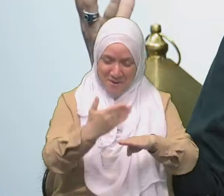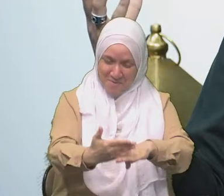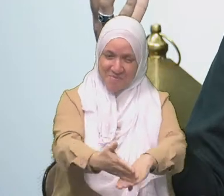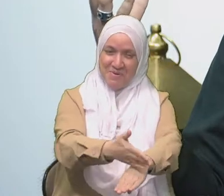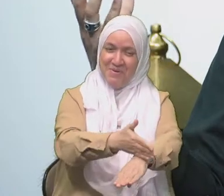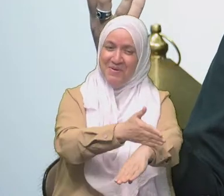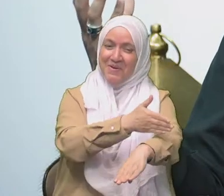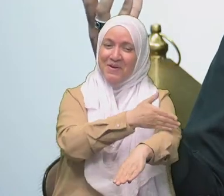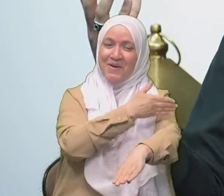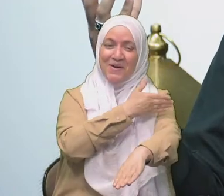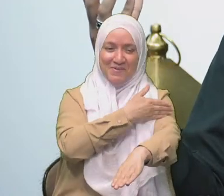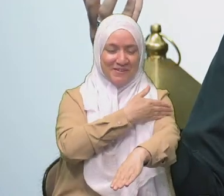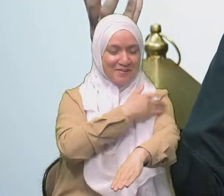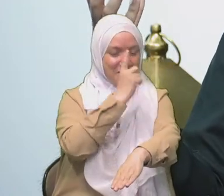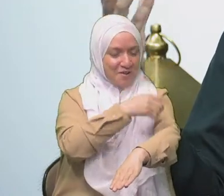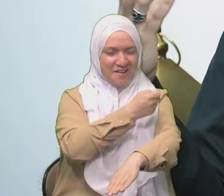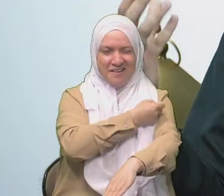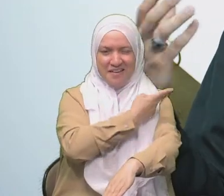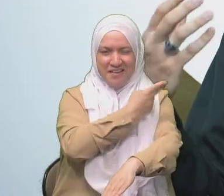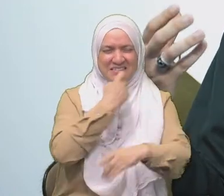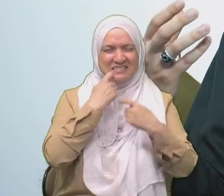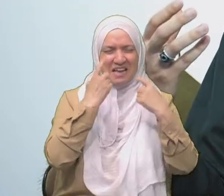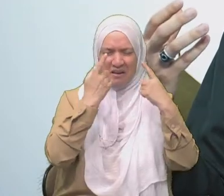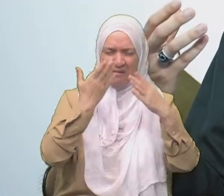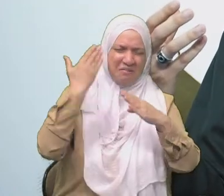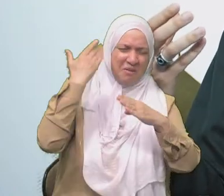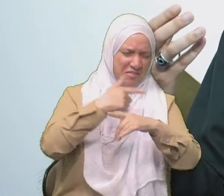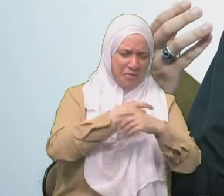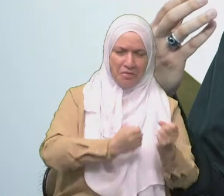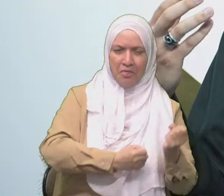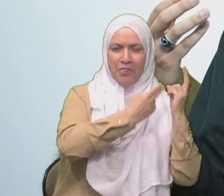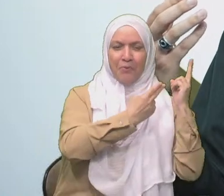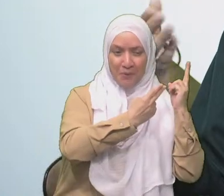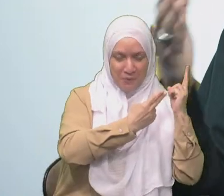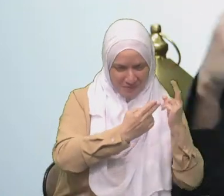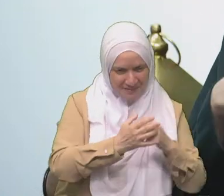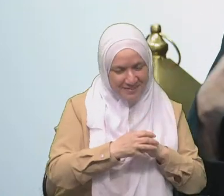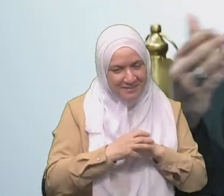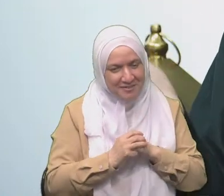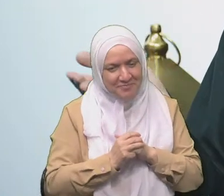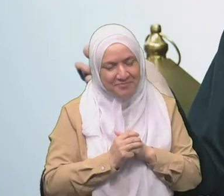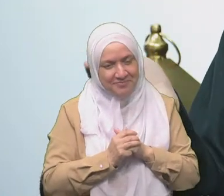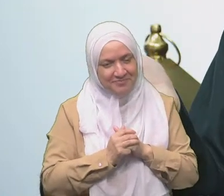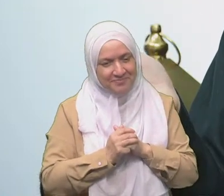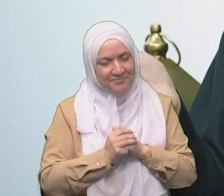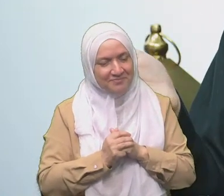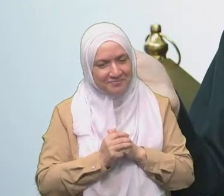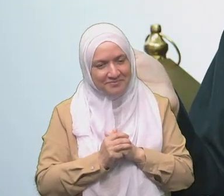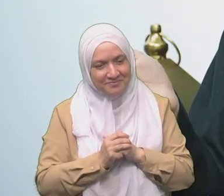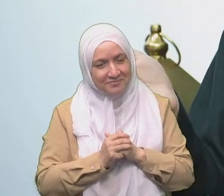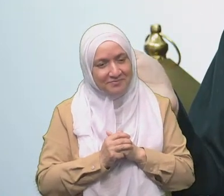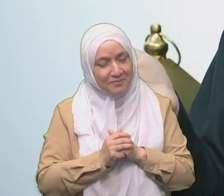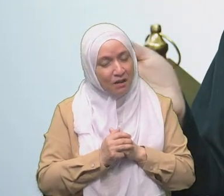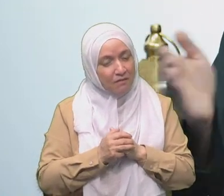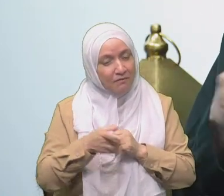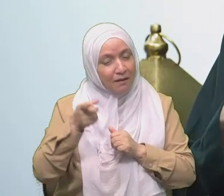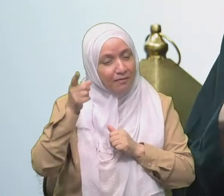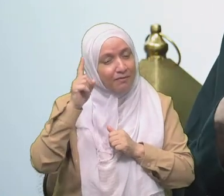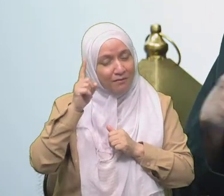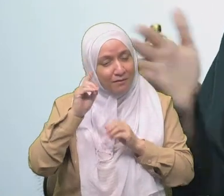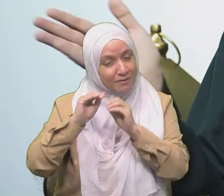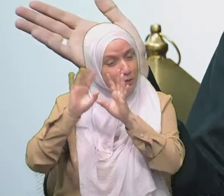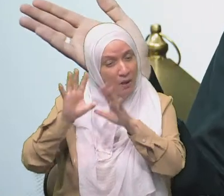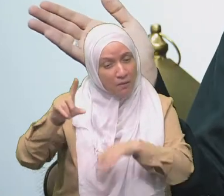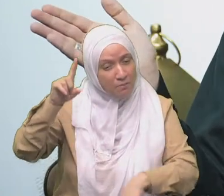not giving Allah His due estimation. Here's the thing. Allah is not harmed by your wickedness, nor is